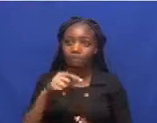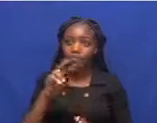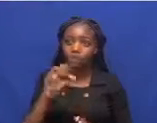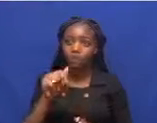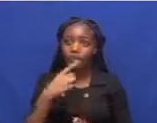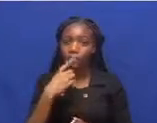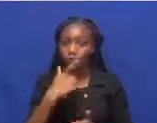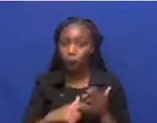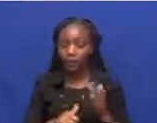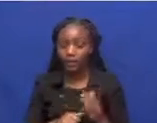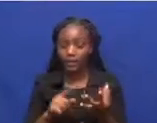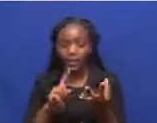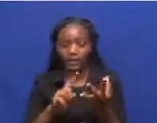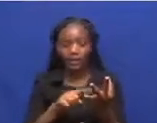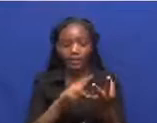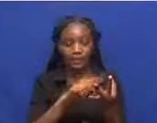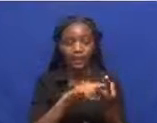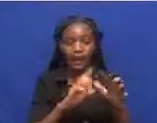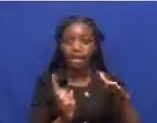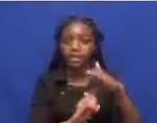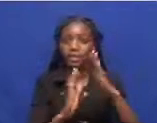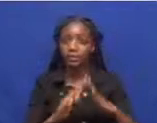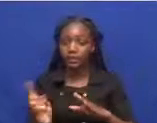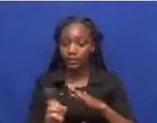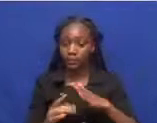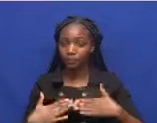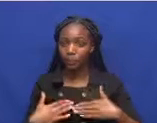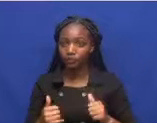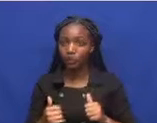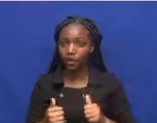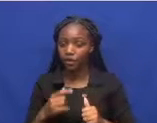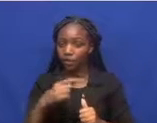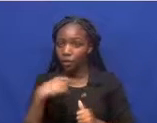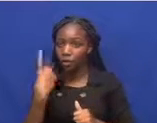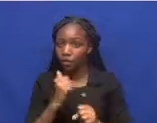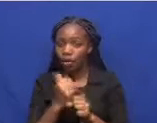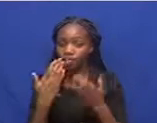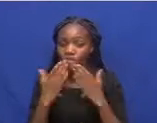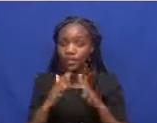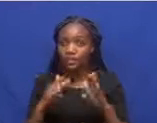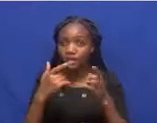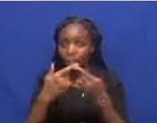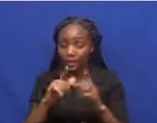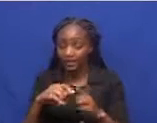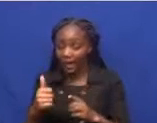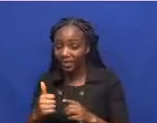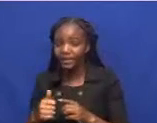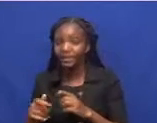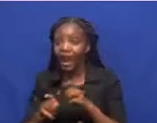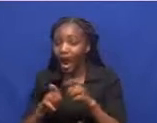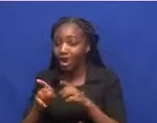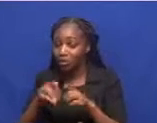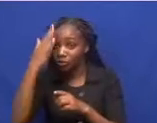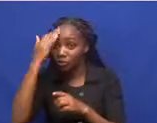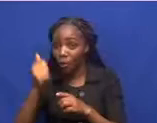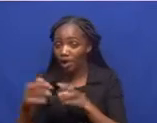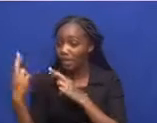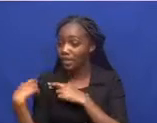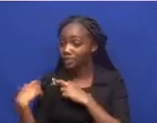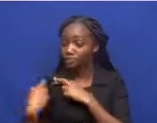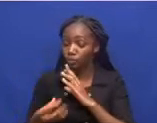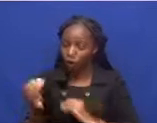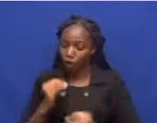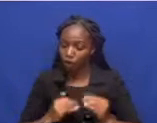in the Ministry of Health and public secretaries have been named for being responsible for omissions and commissions which might have